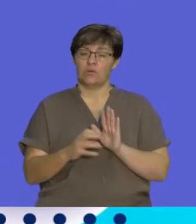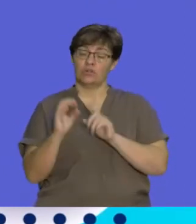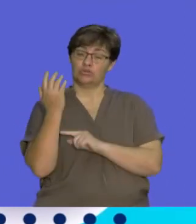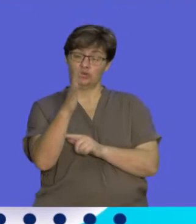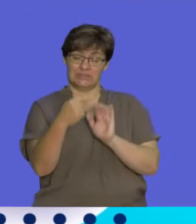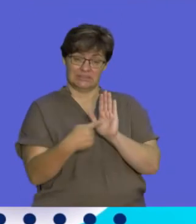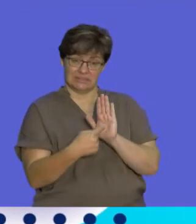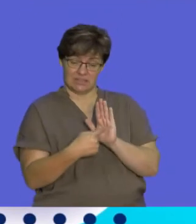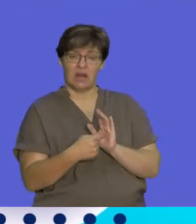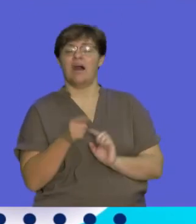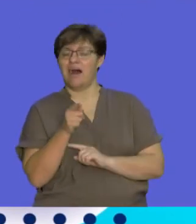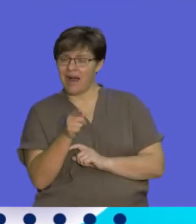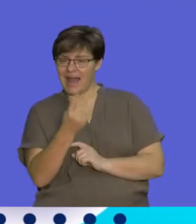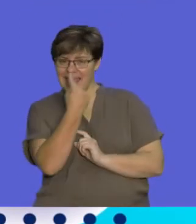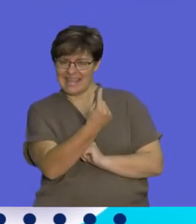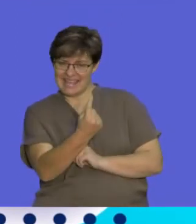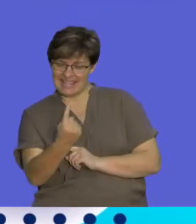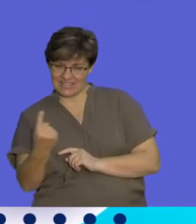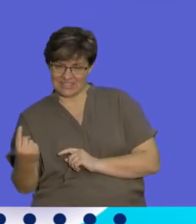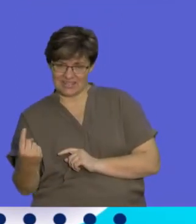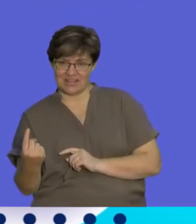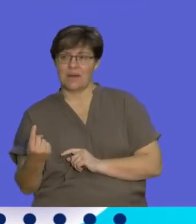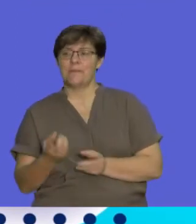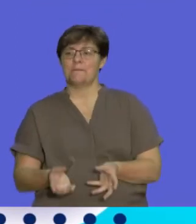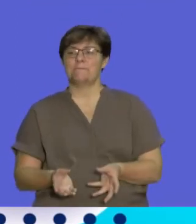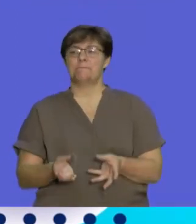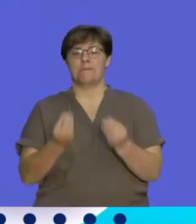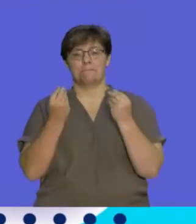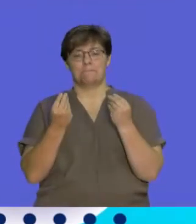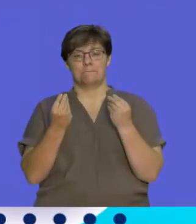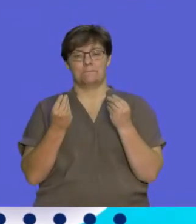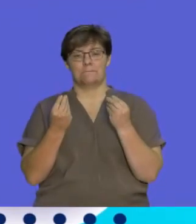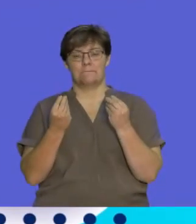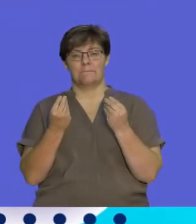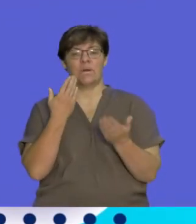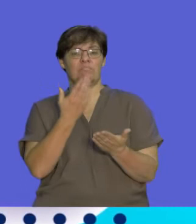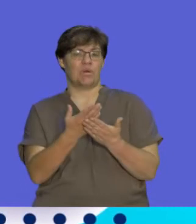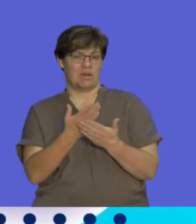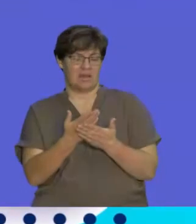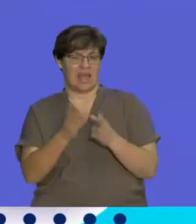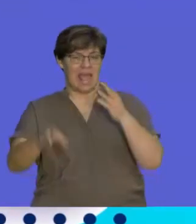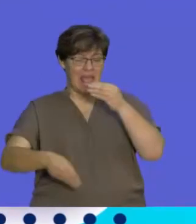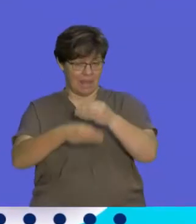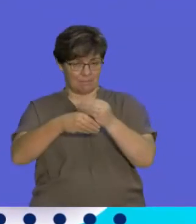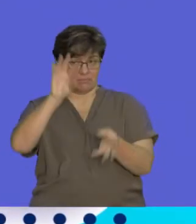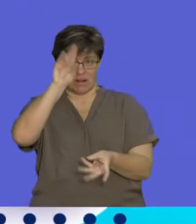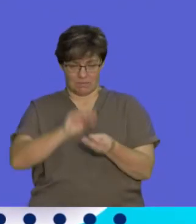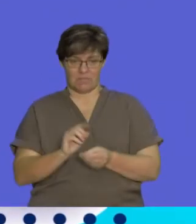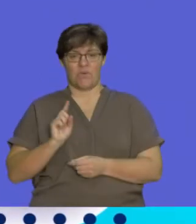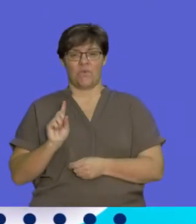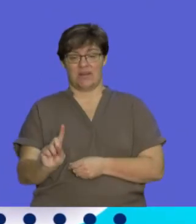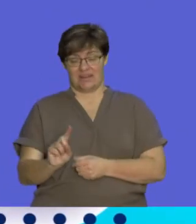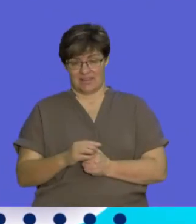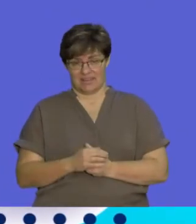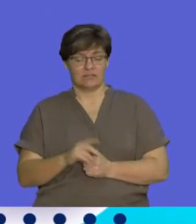recognize at each one of the junctions, you will get those probabilities adding up to 1. And that's the way you can